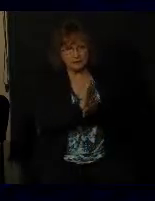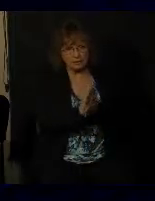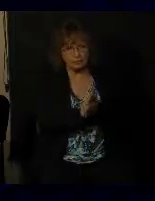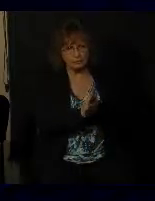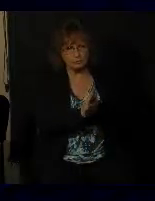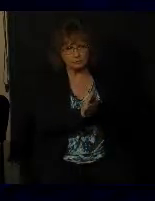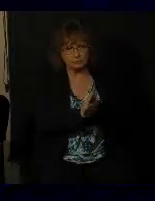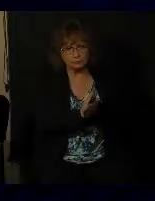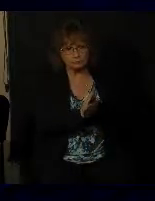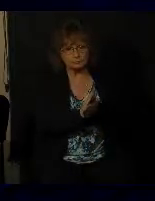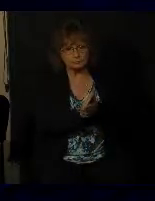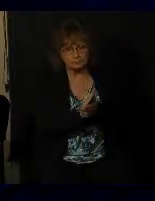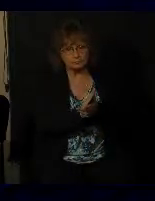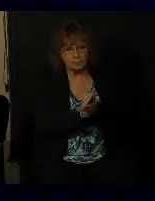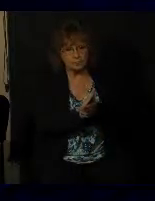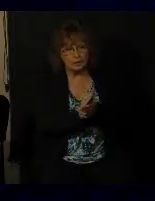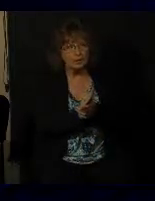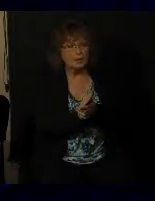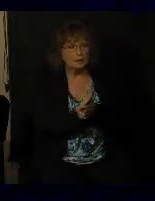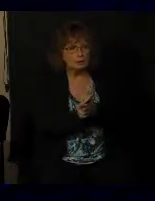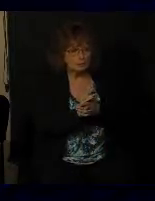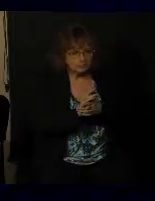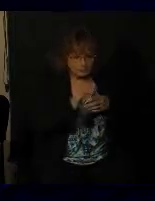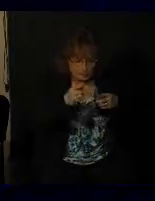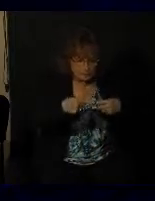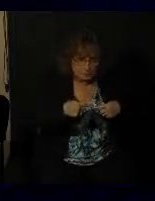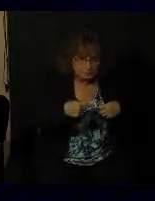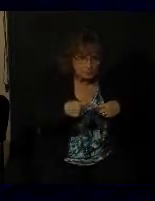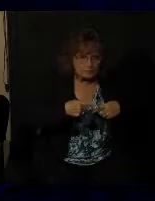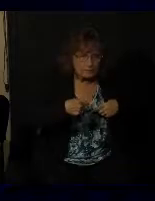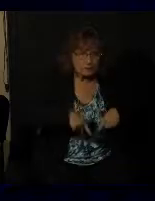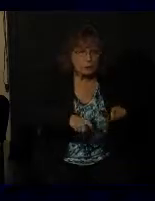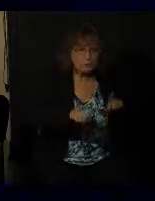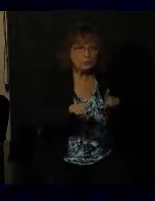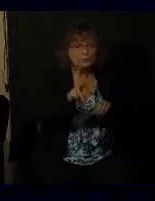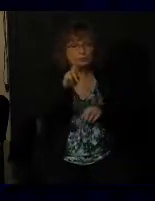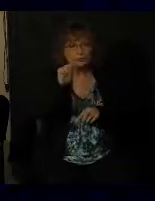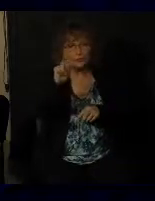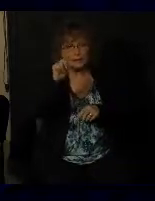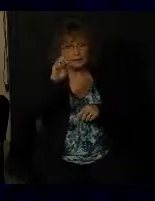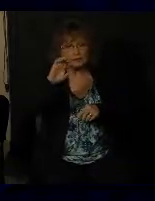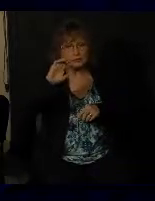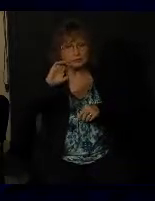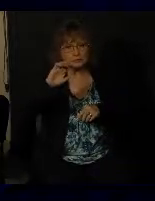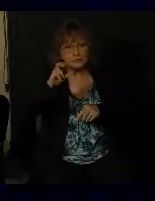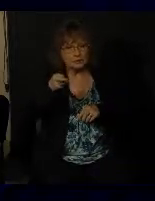pays full tuition to come to the ranch because it can't.